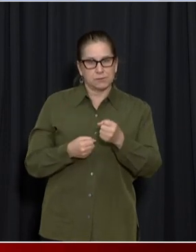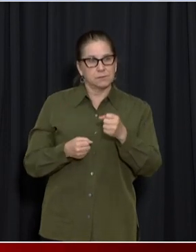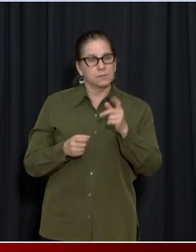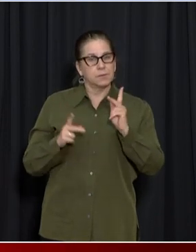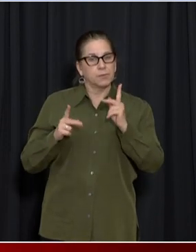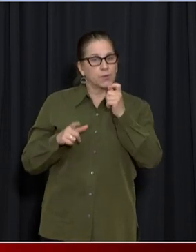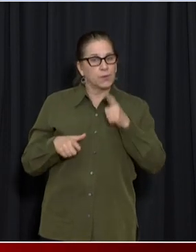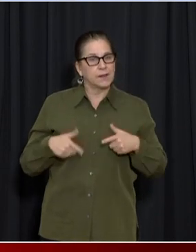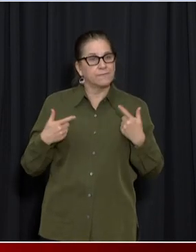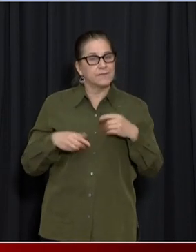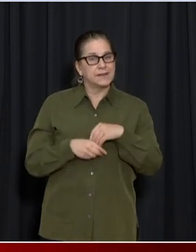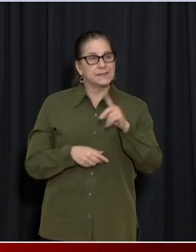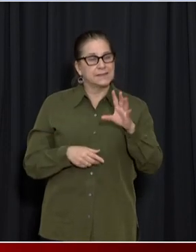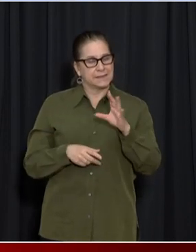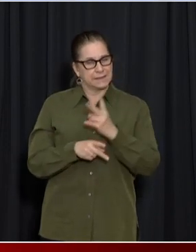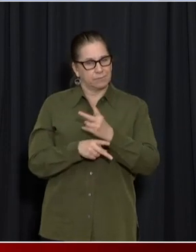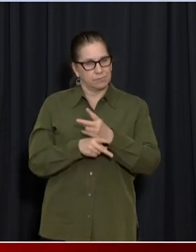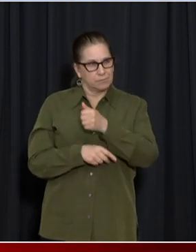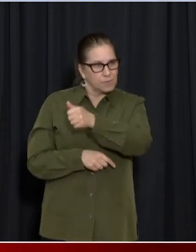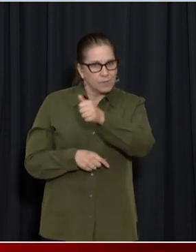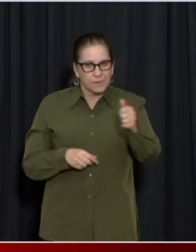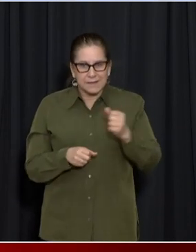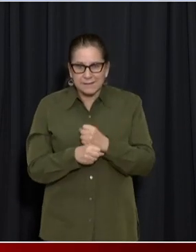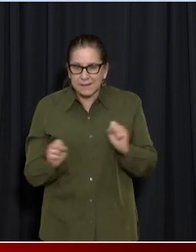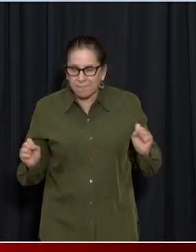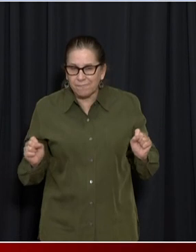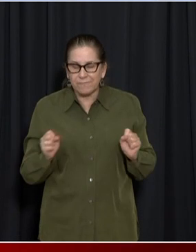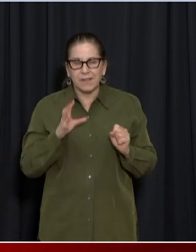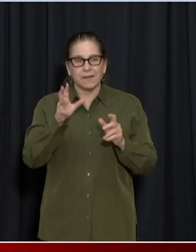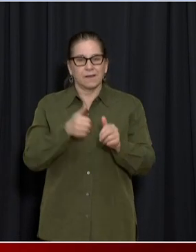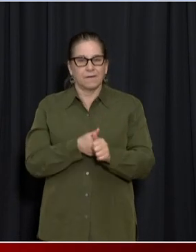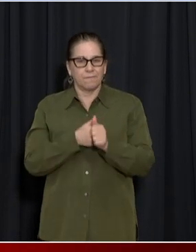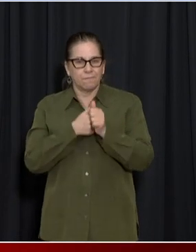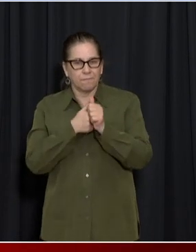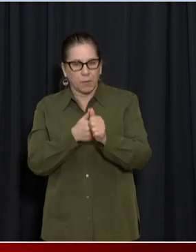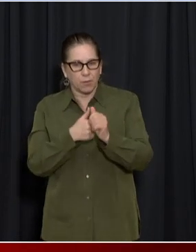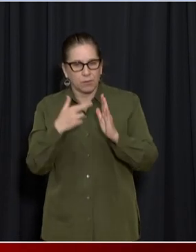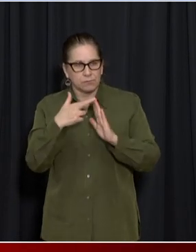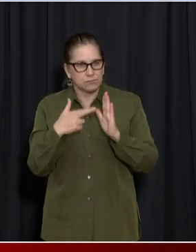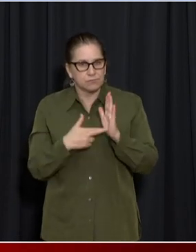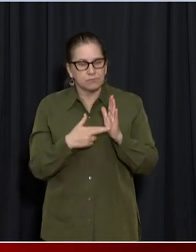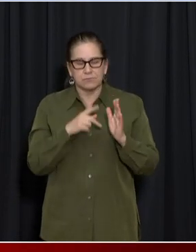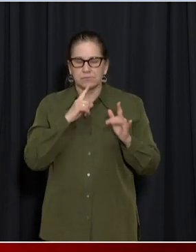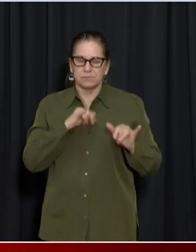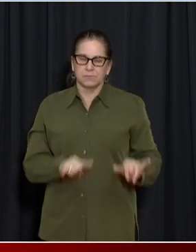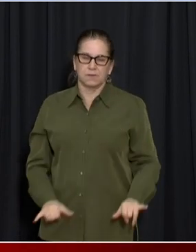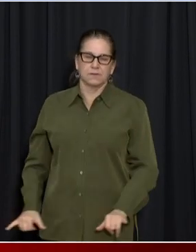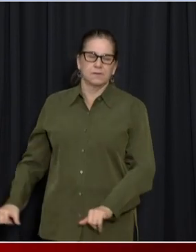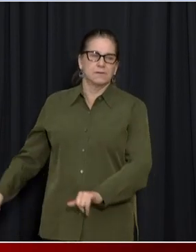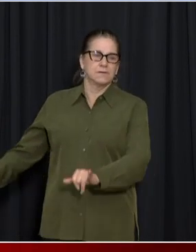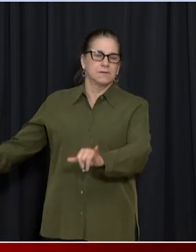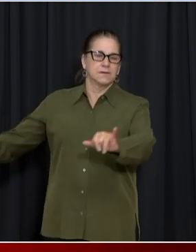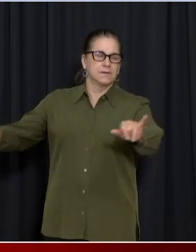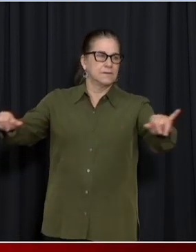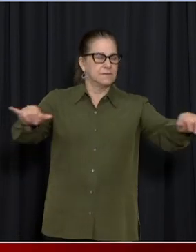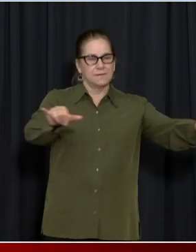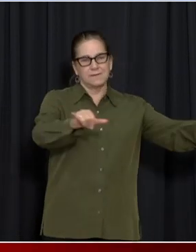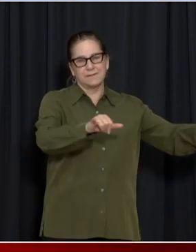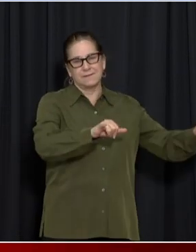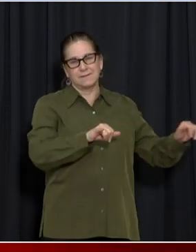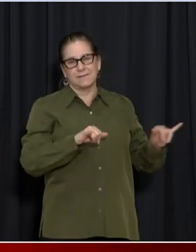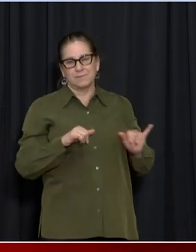well as all businesses. And these are going to be universal across the board. Our success depends upon the commitment of